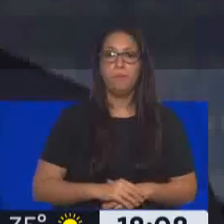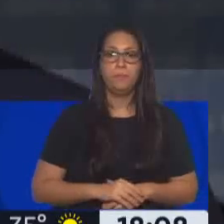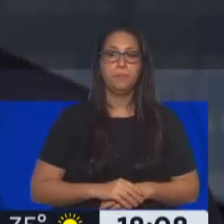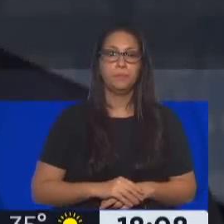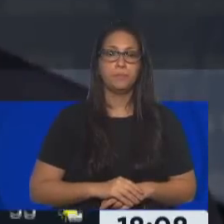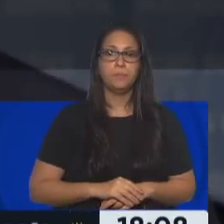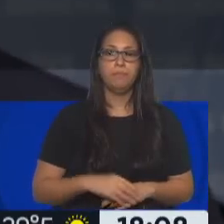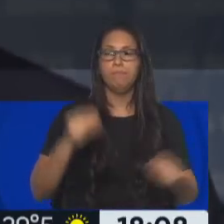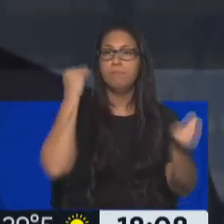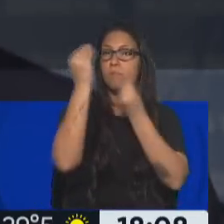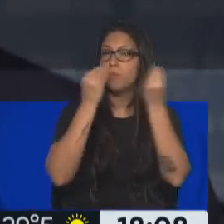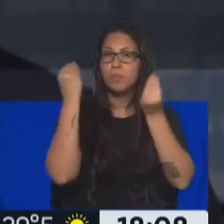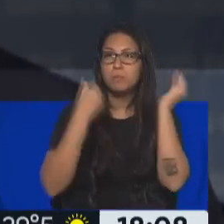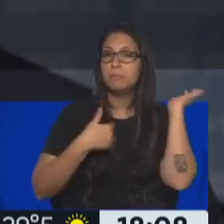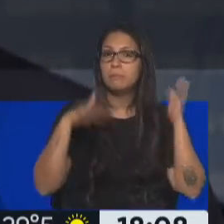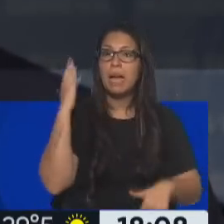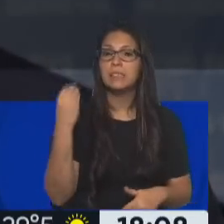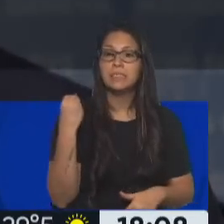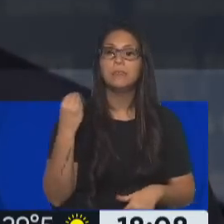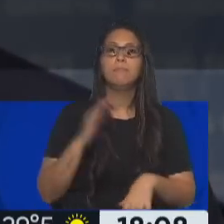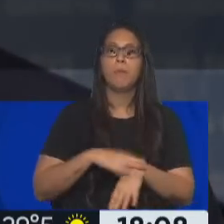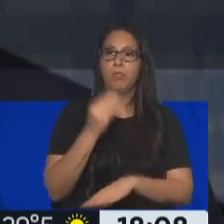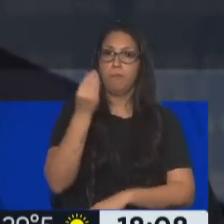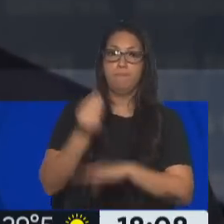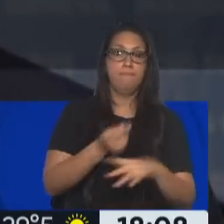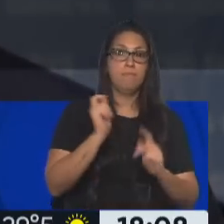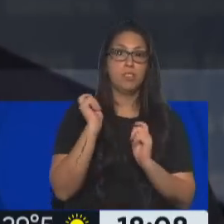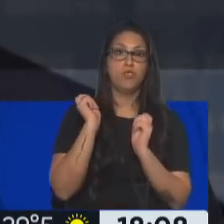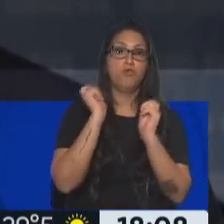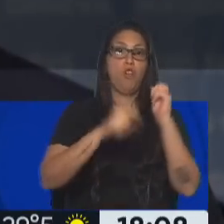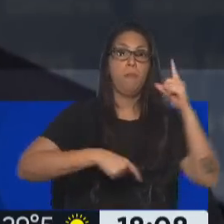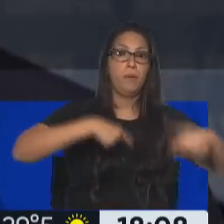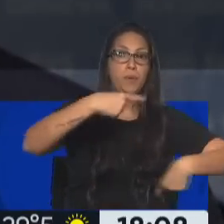My biggest concern is that the transition will create